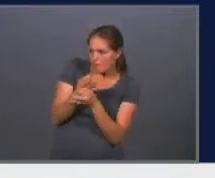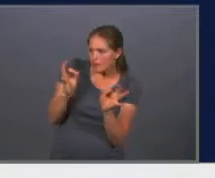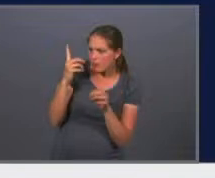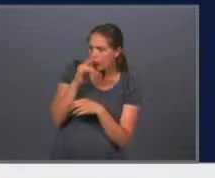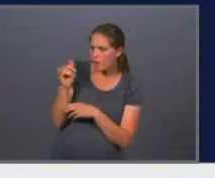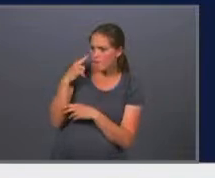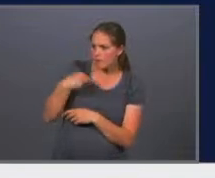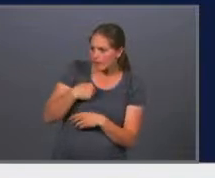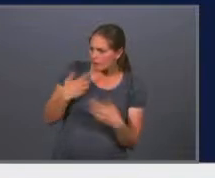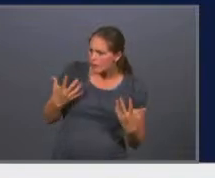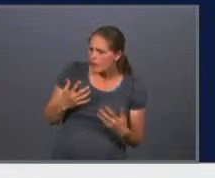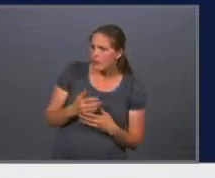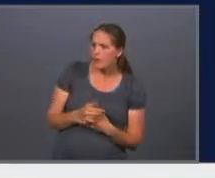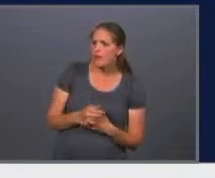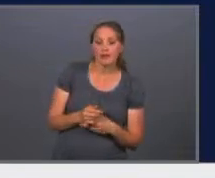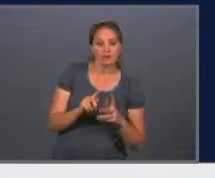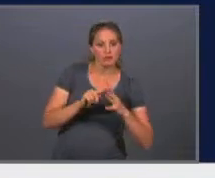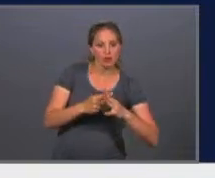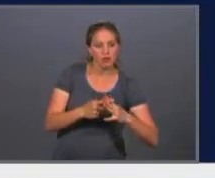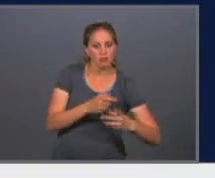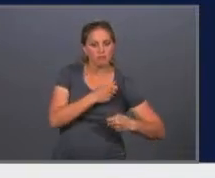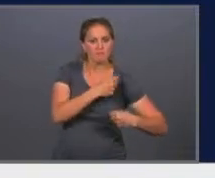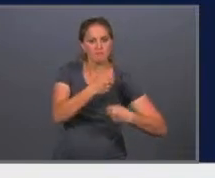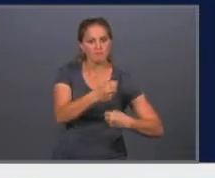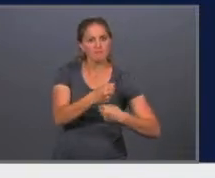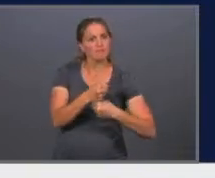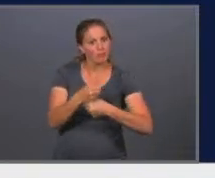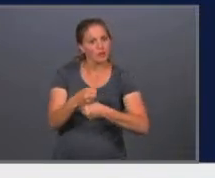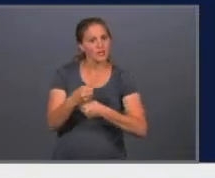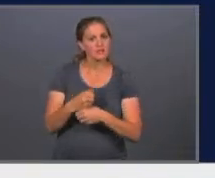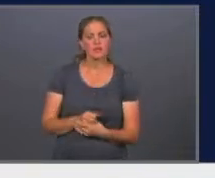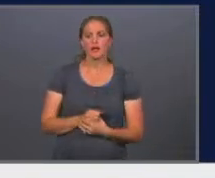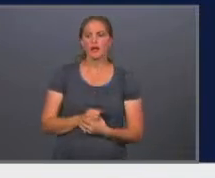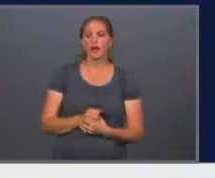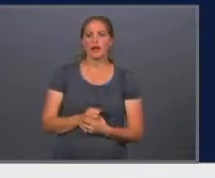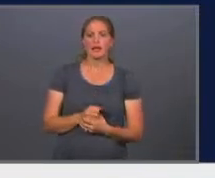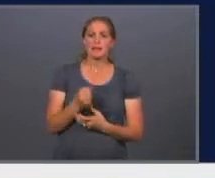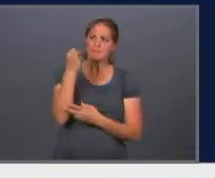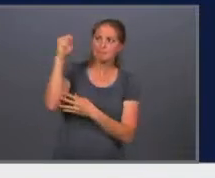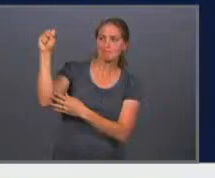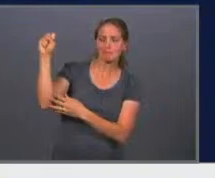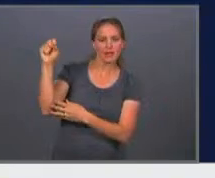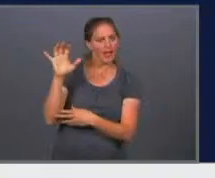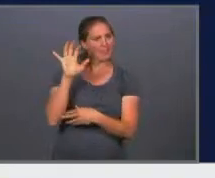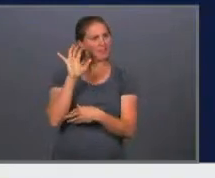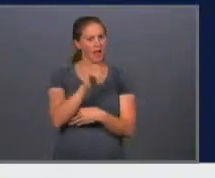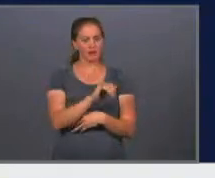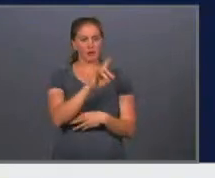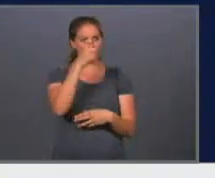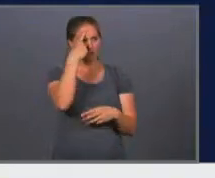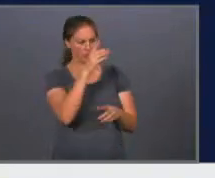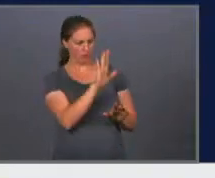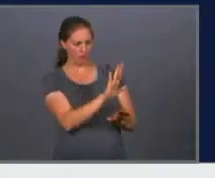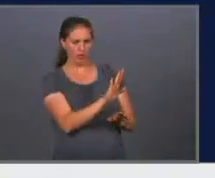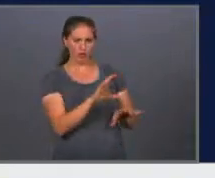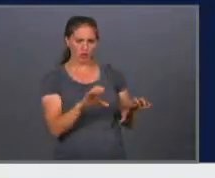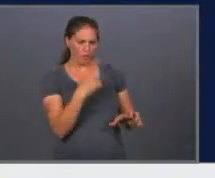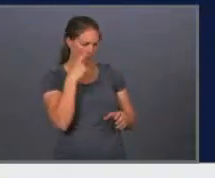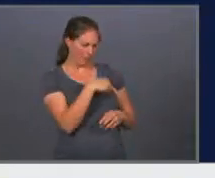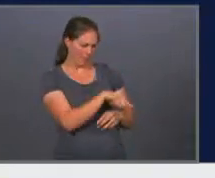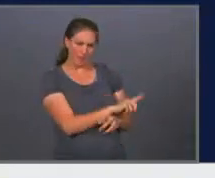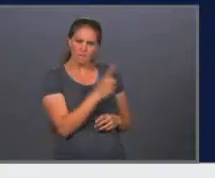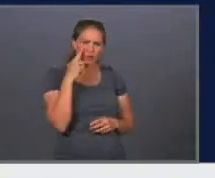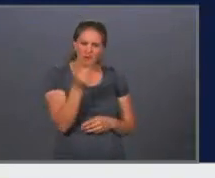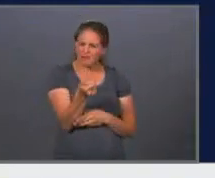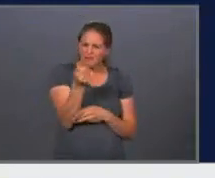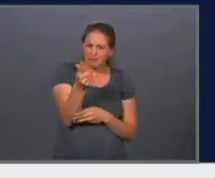them. I mean, the abusive nature of that this regime is doing on them for you know, tiny little things